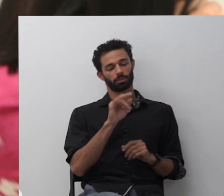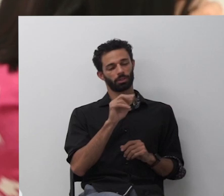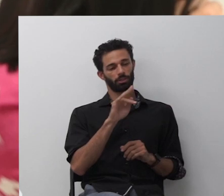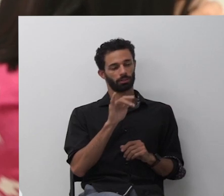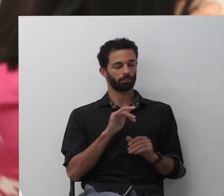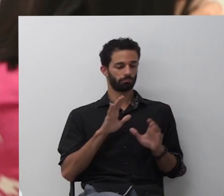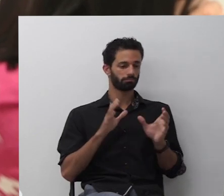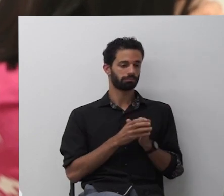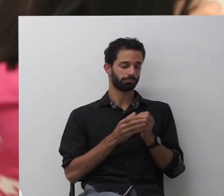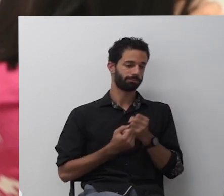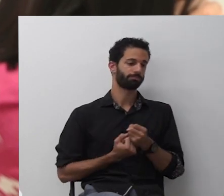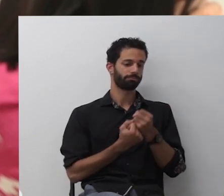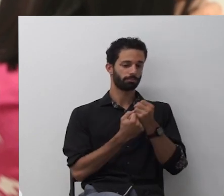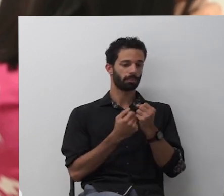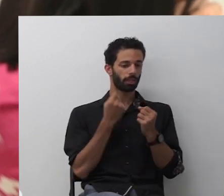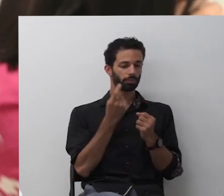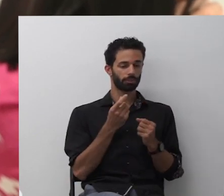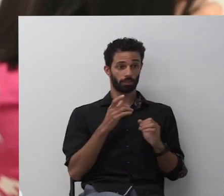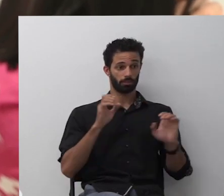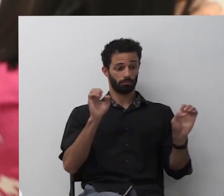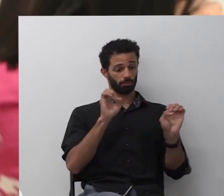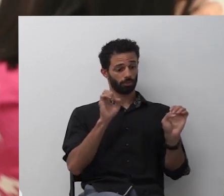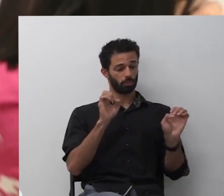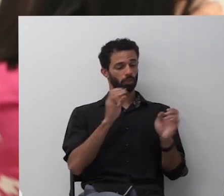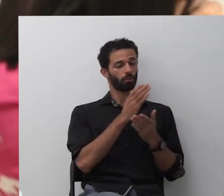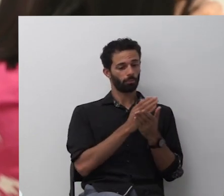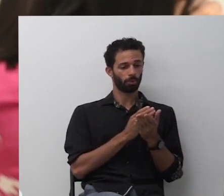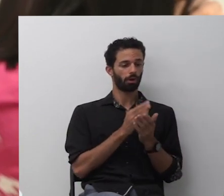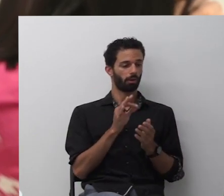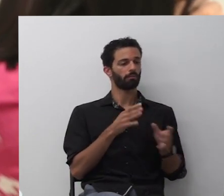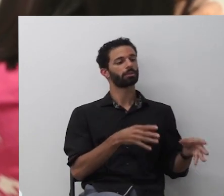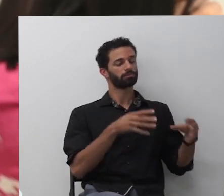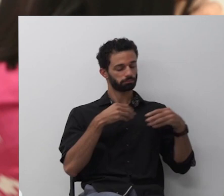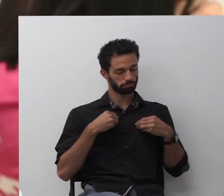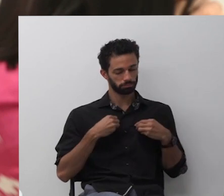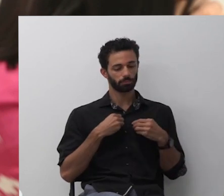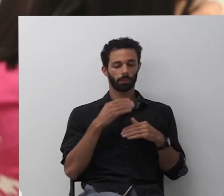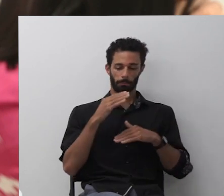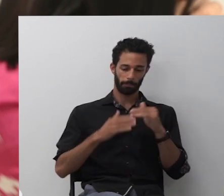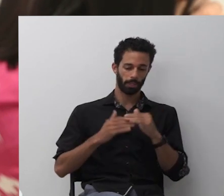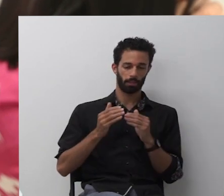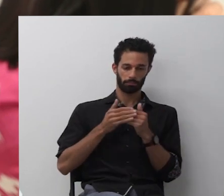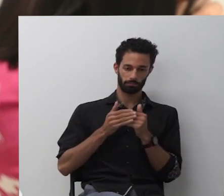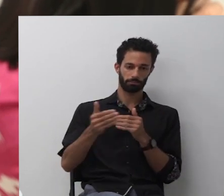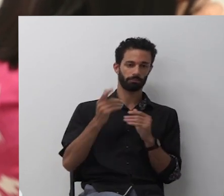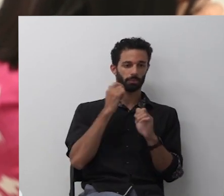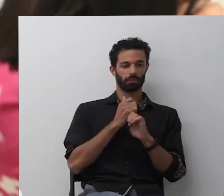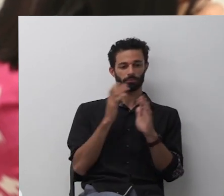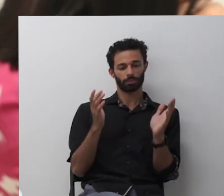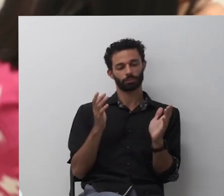it's understanding that the crisis is part. We can take it because we're building this vision of